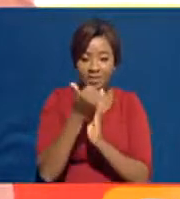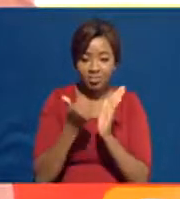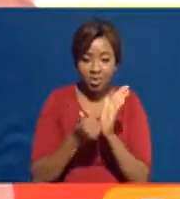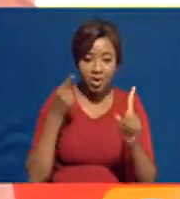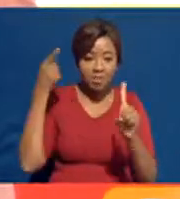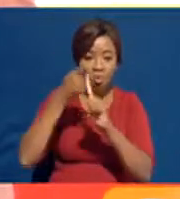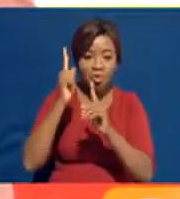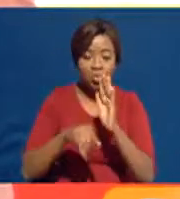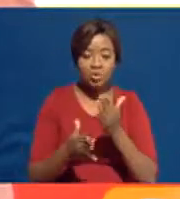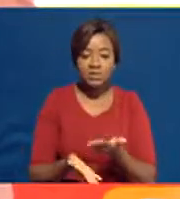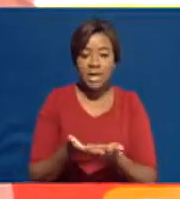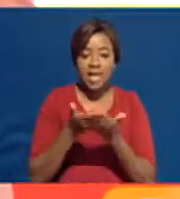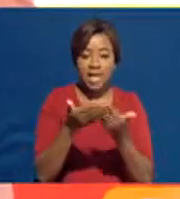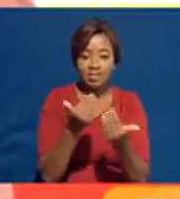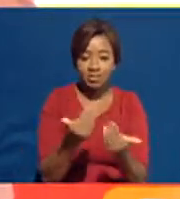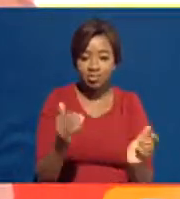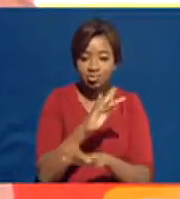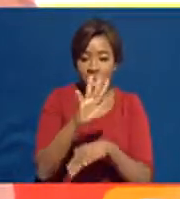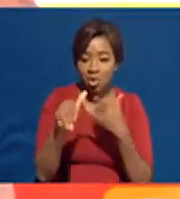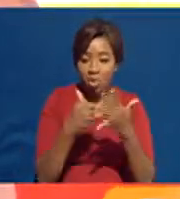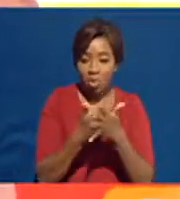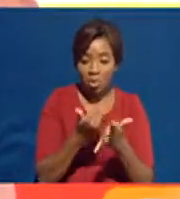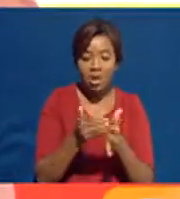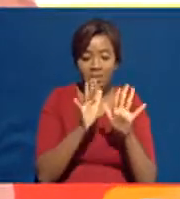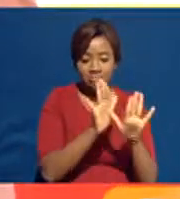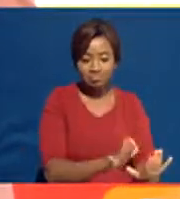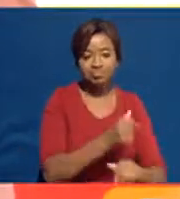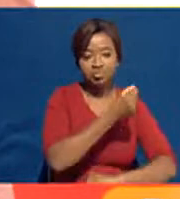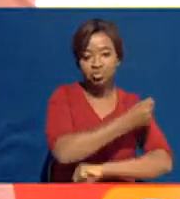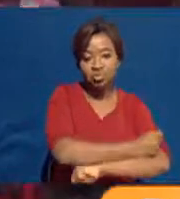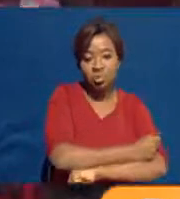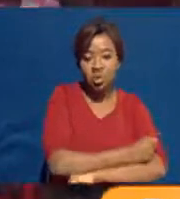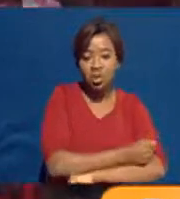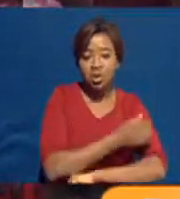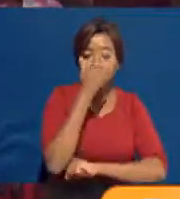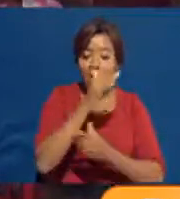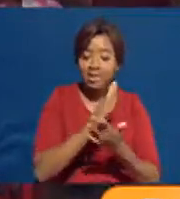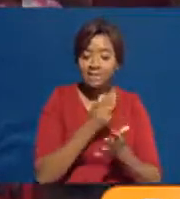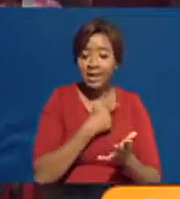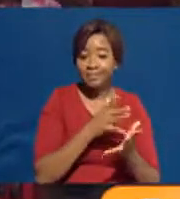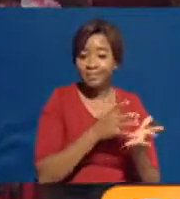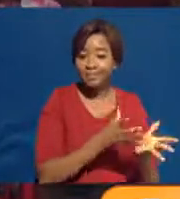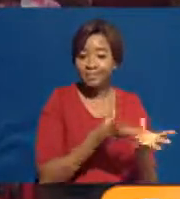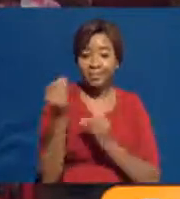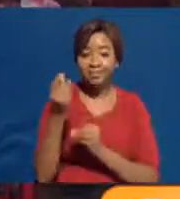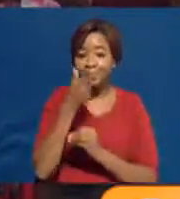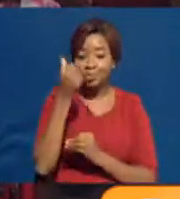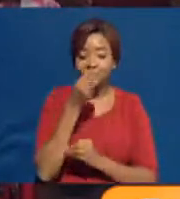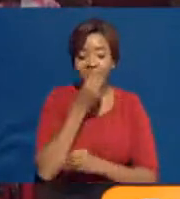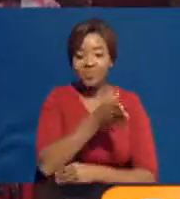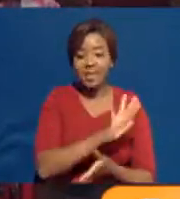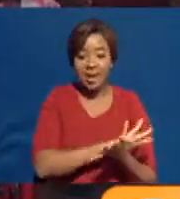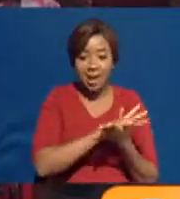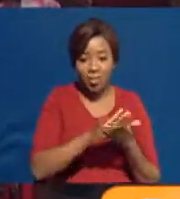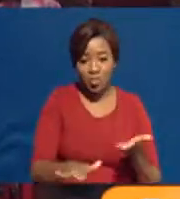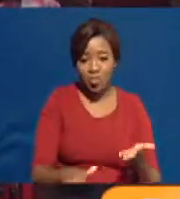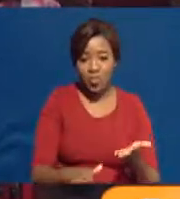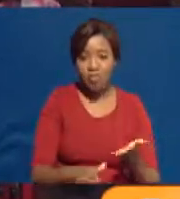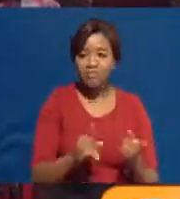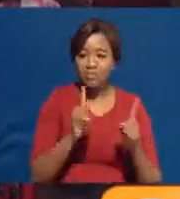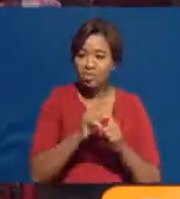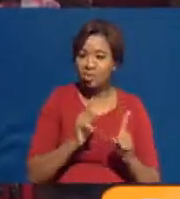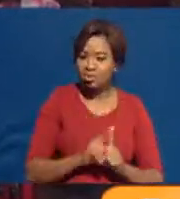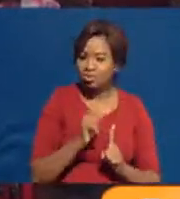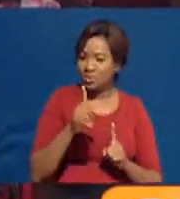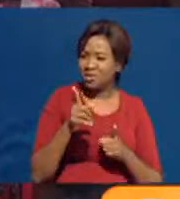child stayed out of school because they do not have food. President Ruto also took a jibe at opposition